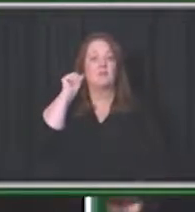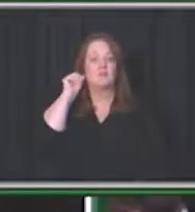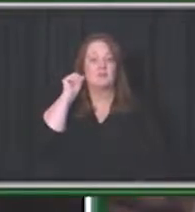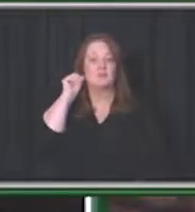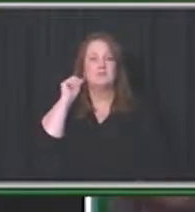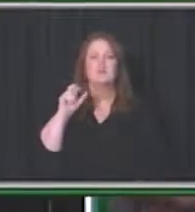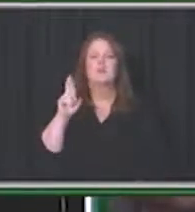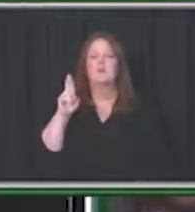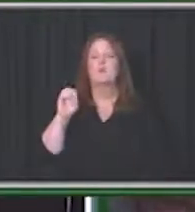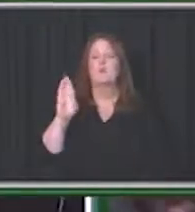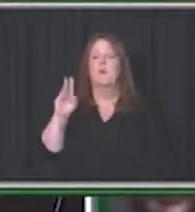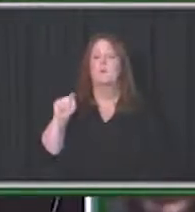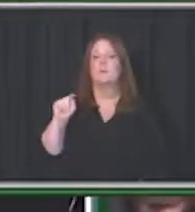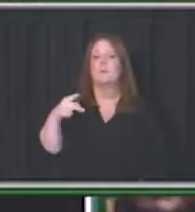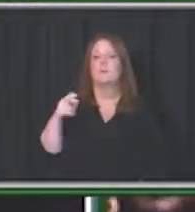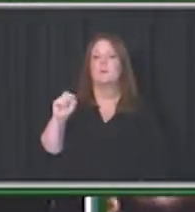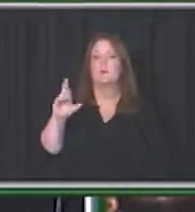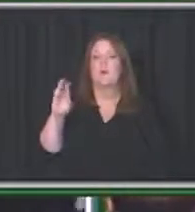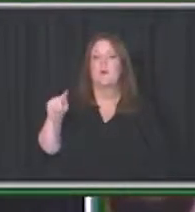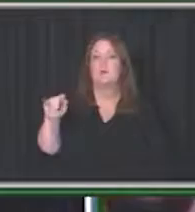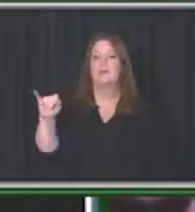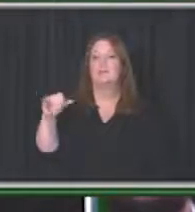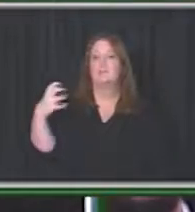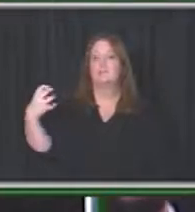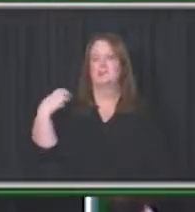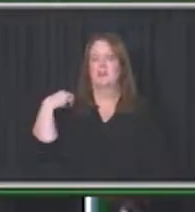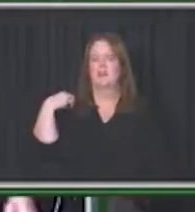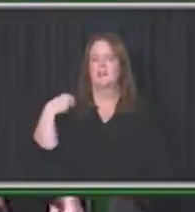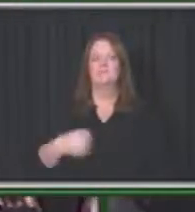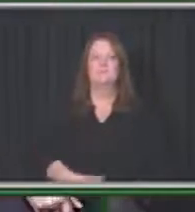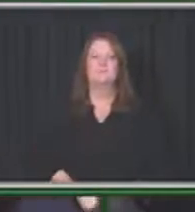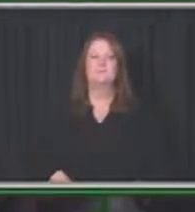Peretti, Chair. Allison Schmidt.